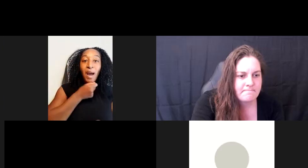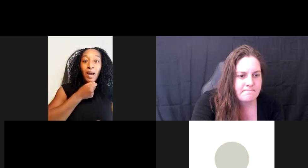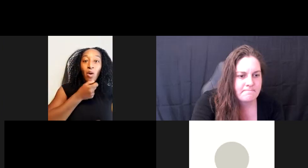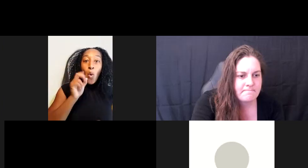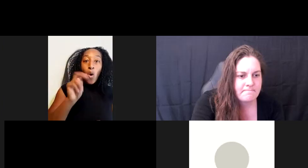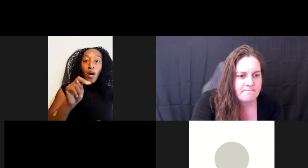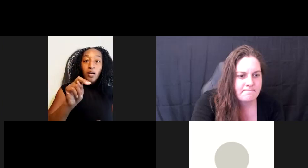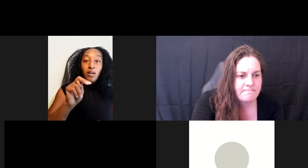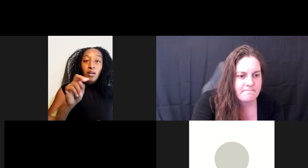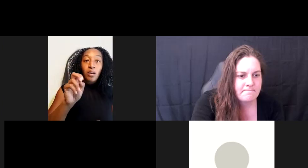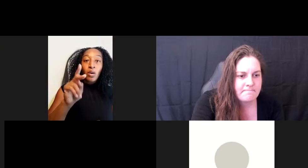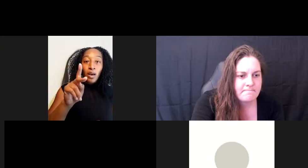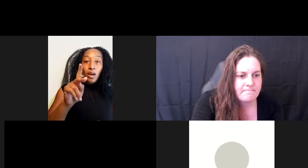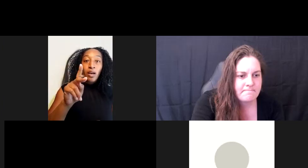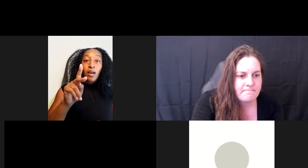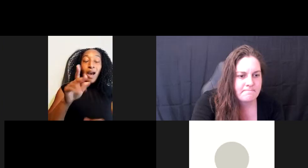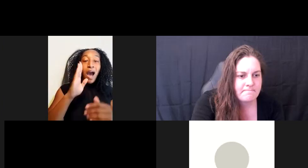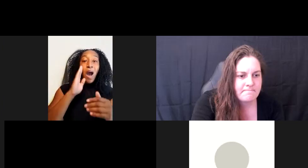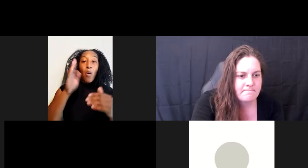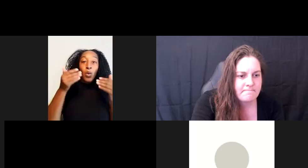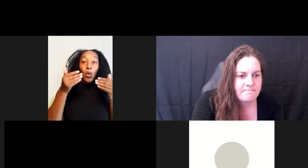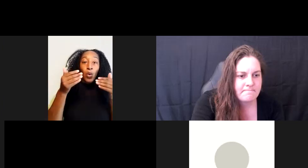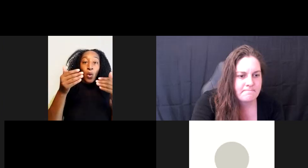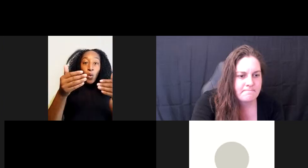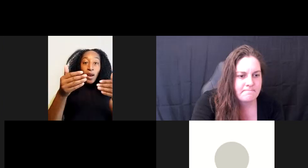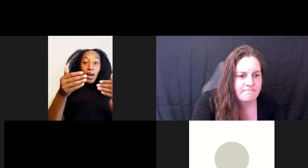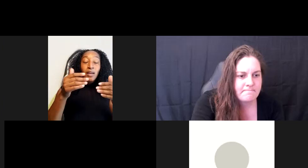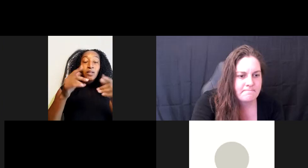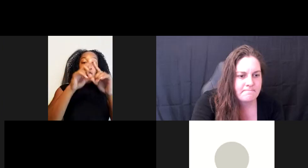All right, so I'm going to go ahead and share my screen.